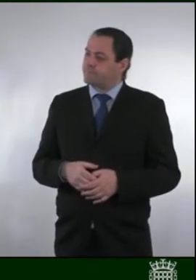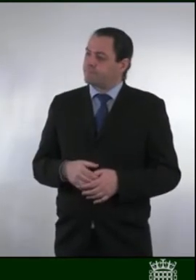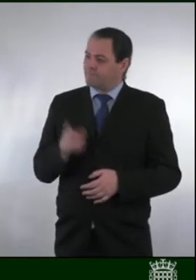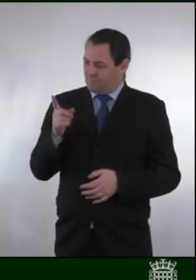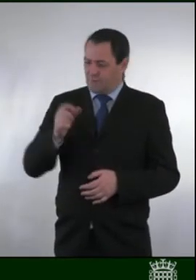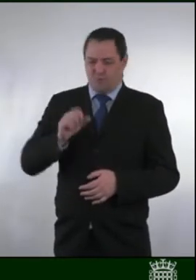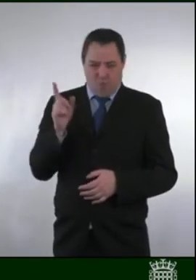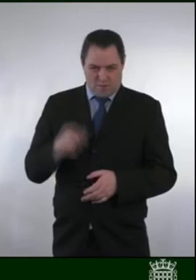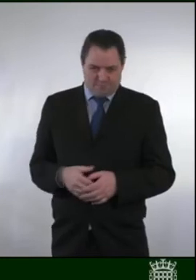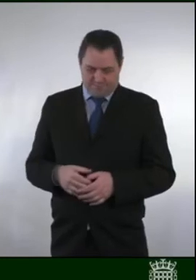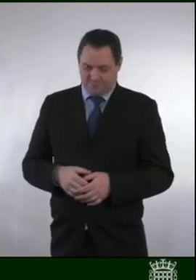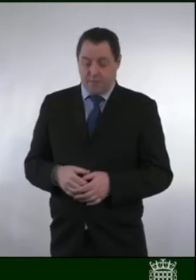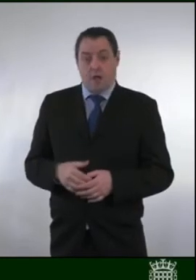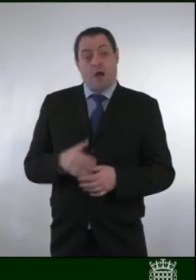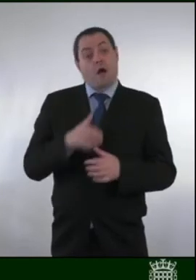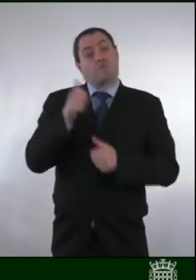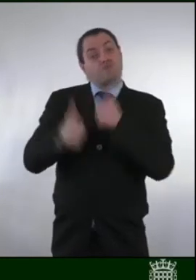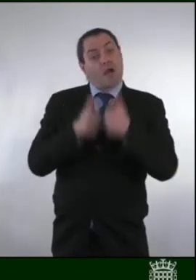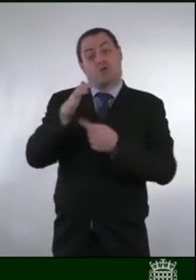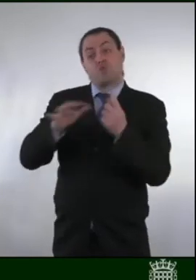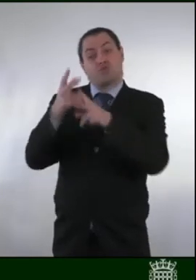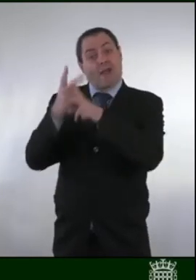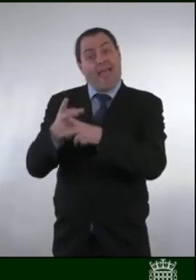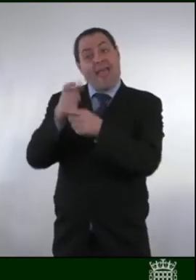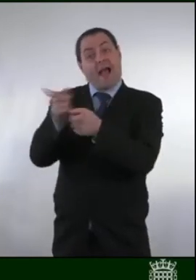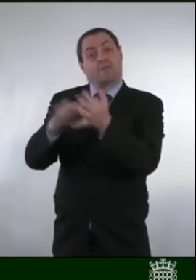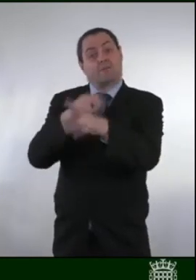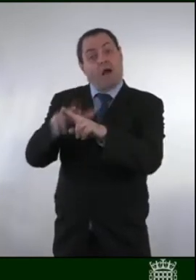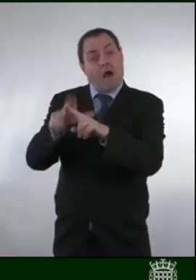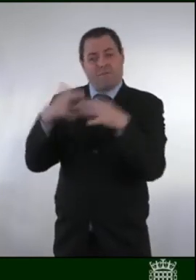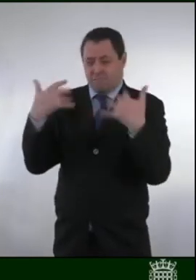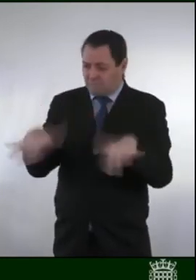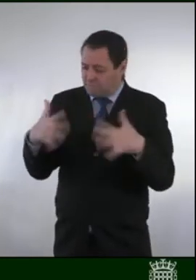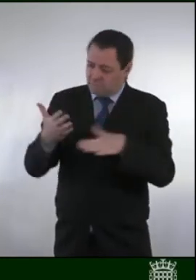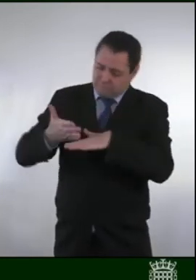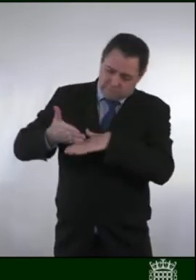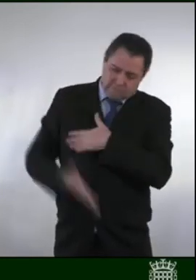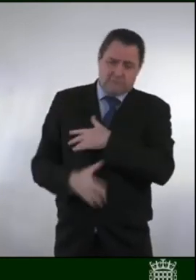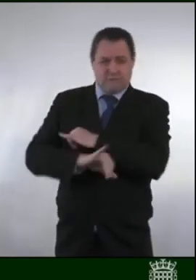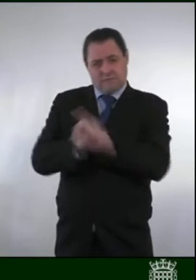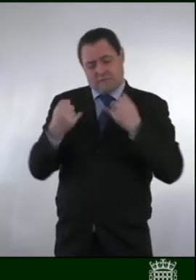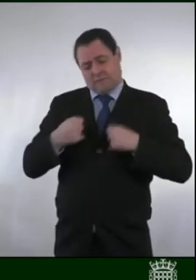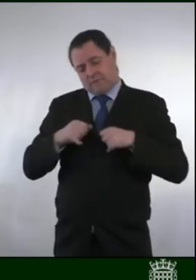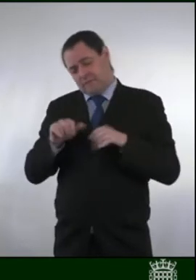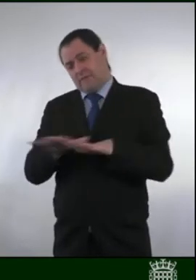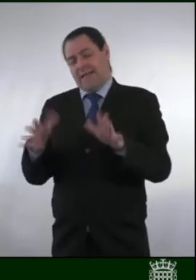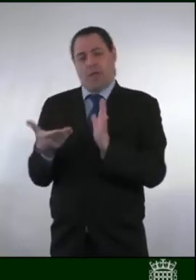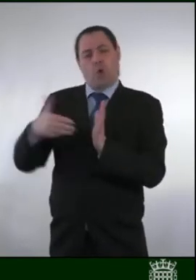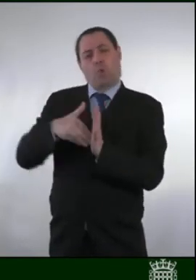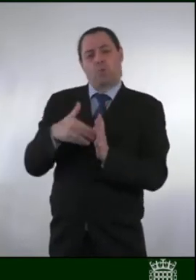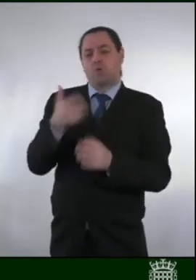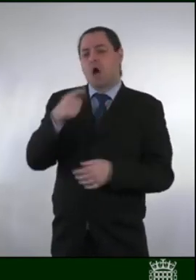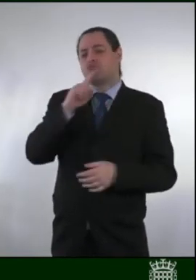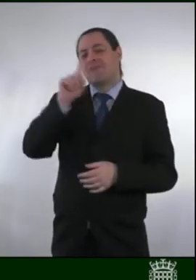Mr. Speaker, when we praise our social care workers for their immense response to the pandemic, that includes over 100,000 care workers from the